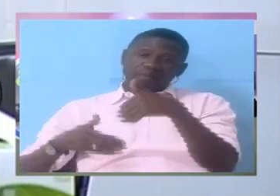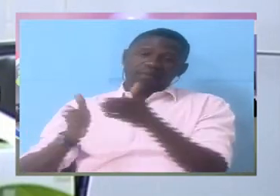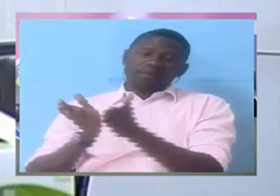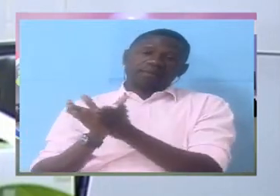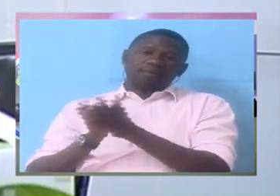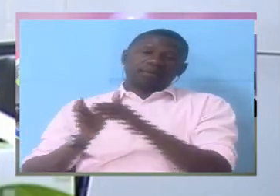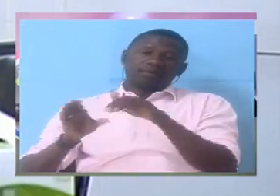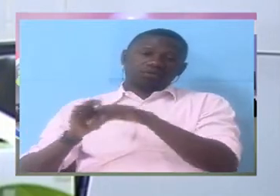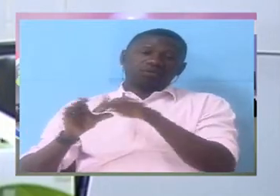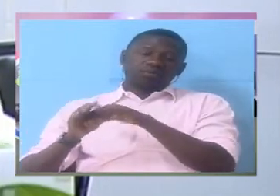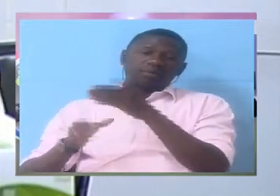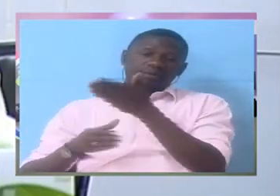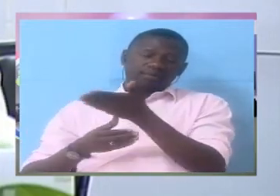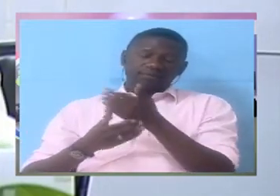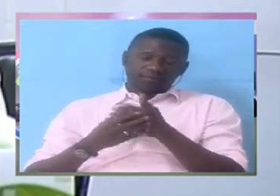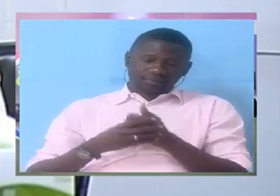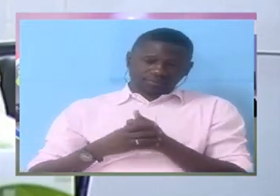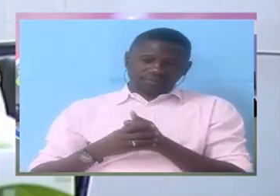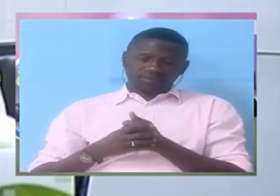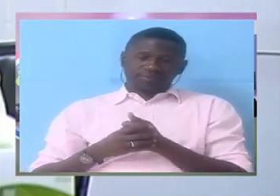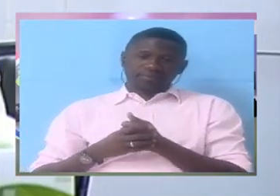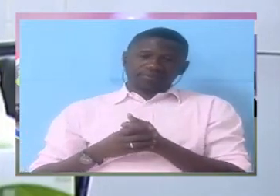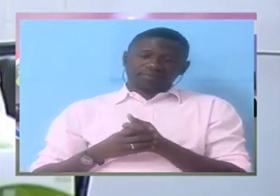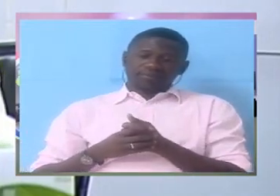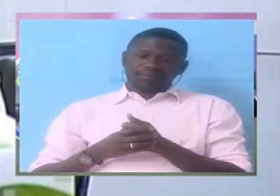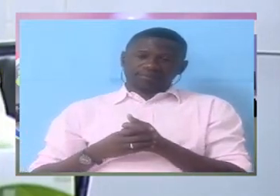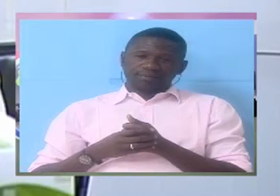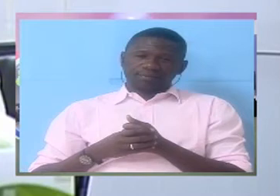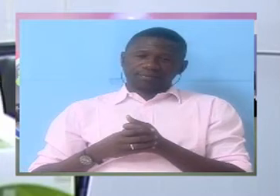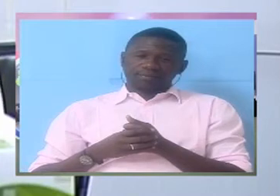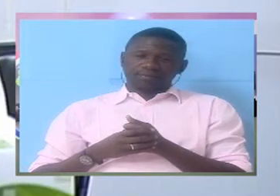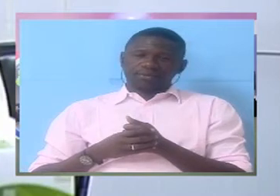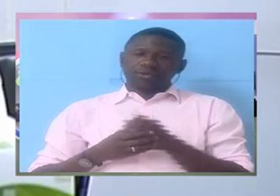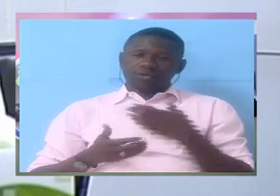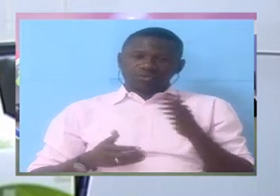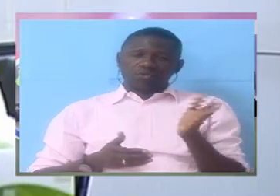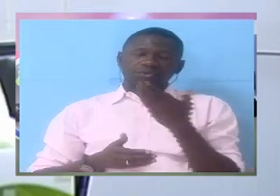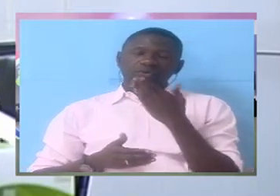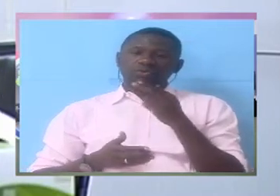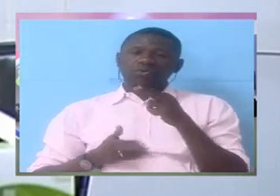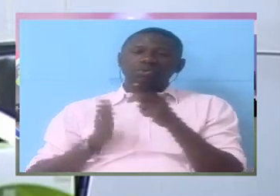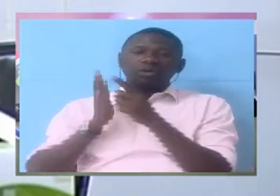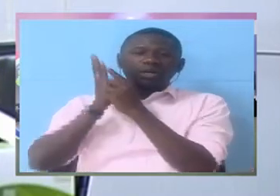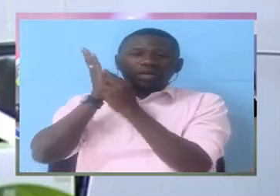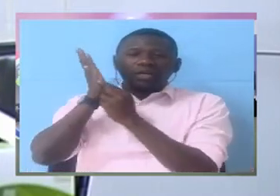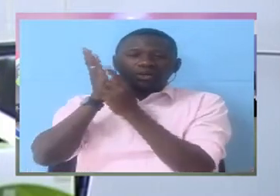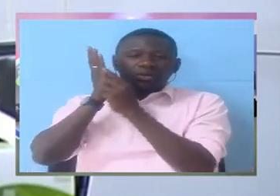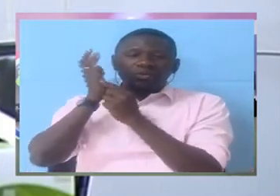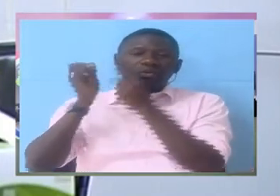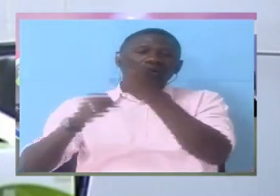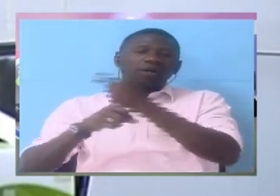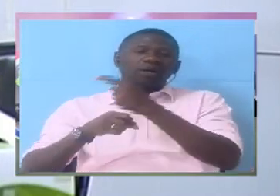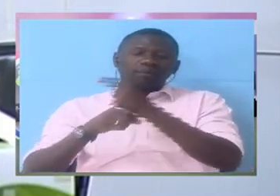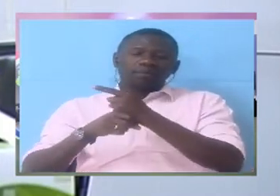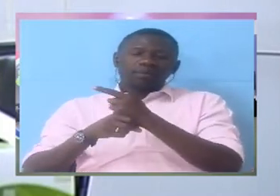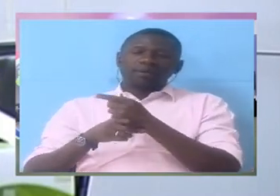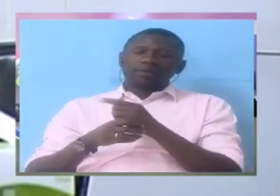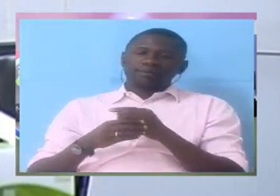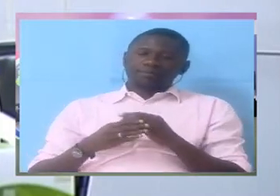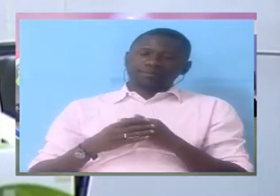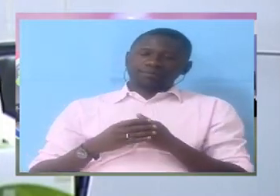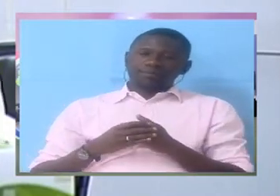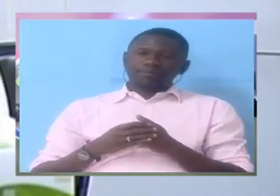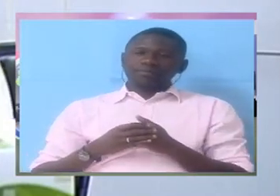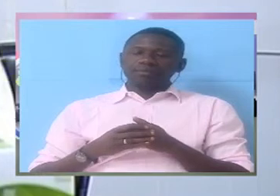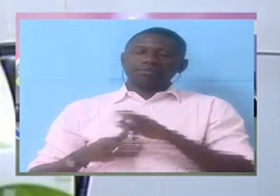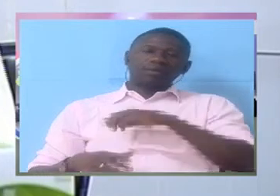To go to Radio Gambia. pour kata radio Gambia to